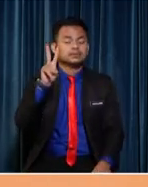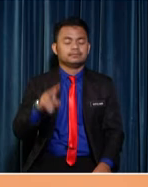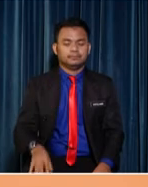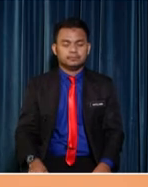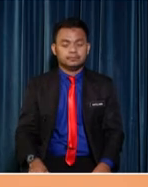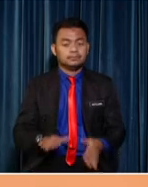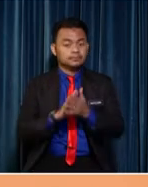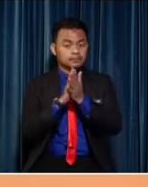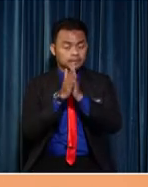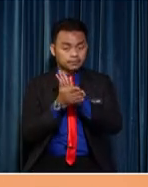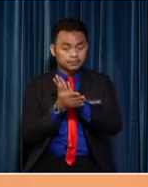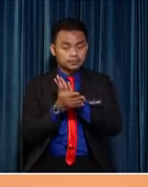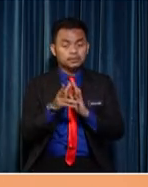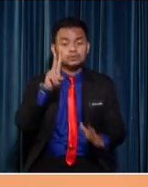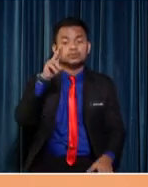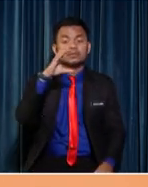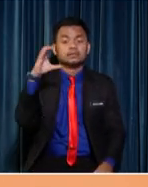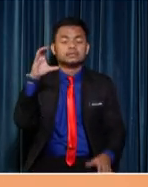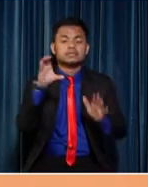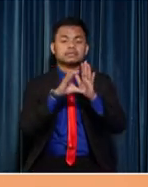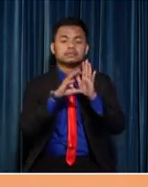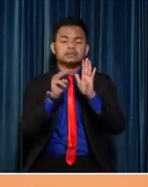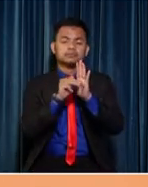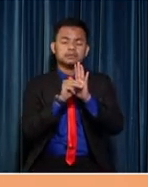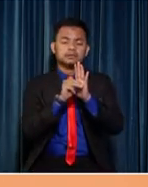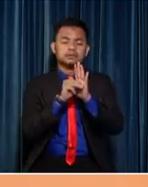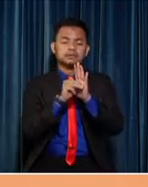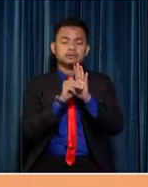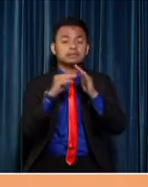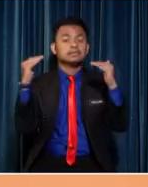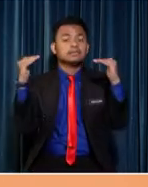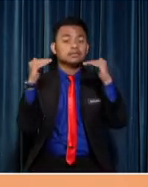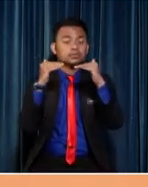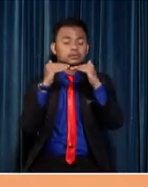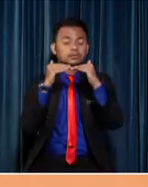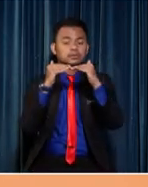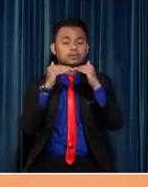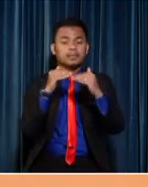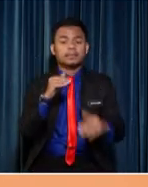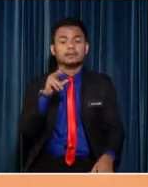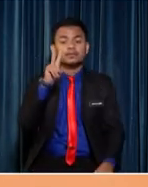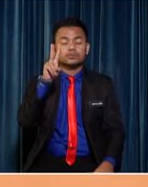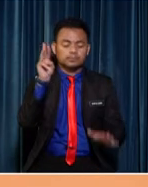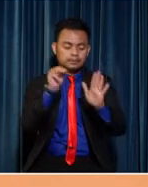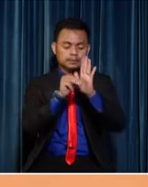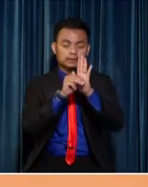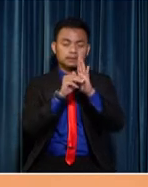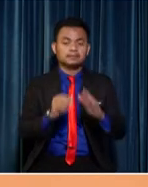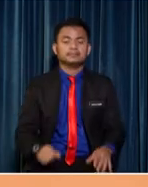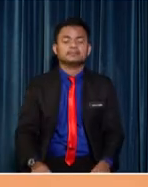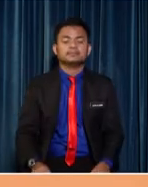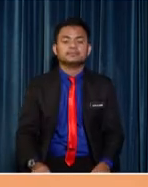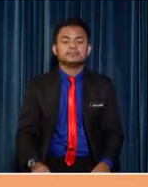Therefore, 200 centimeters is equal to 2 meters.